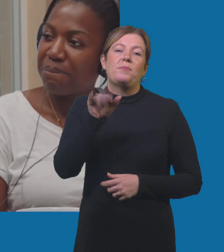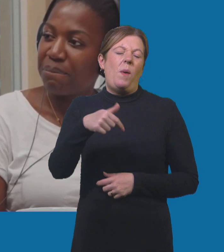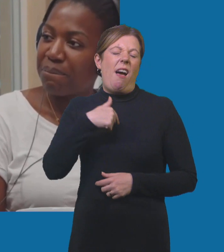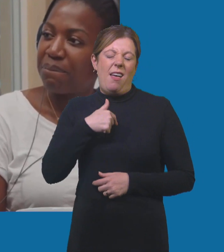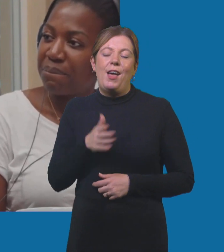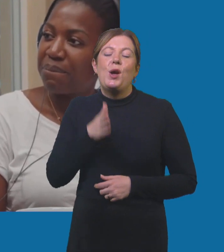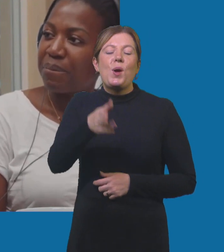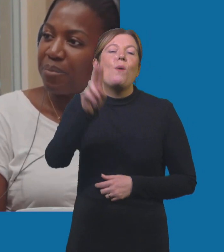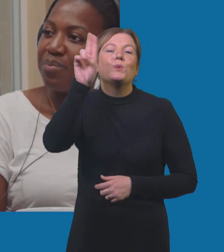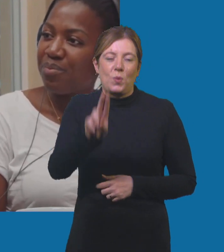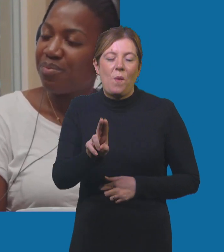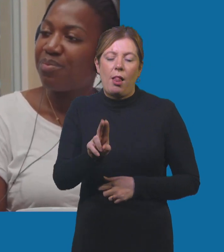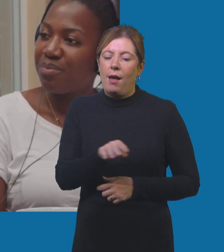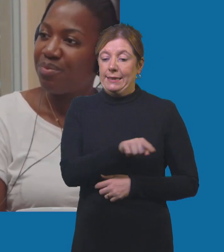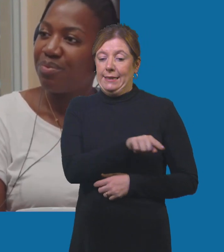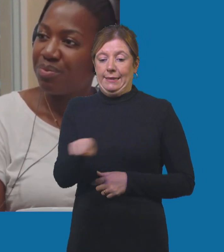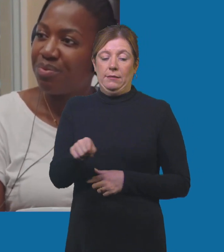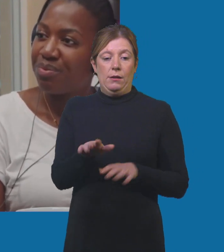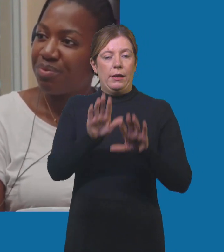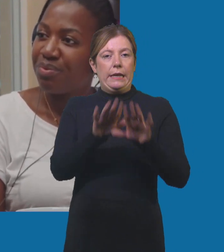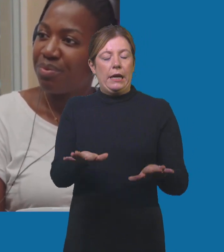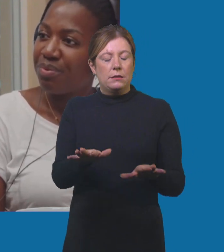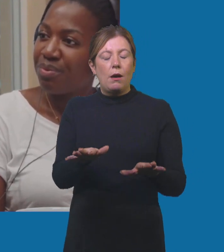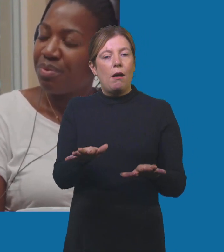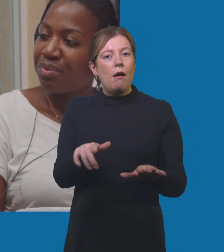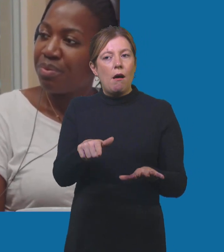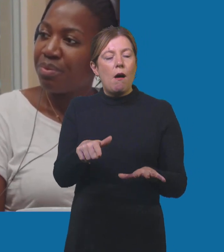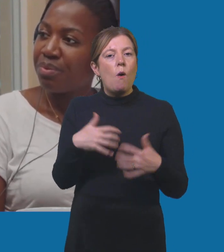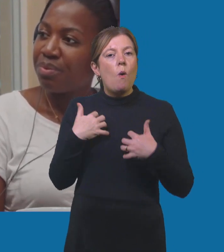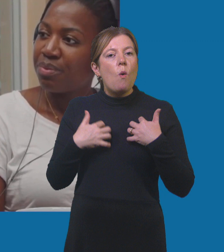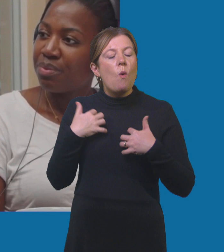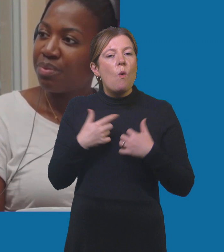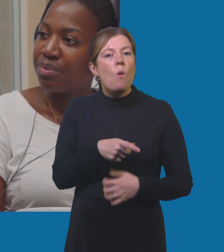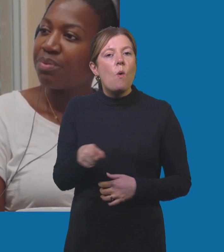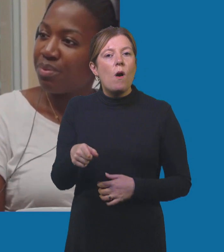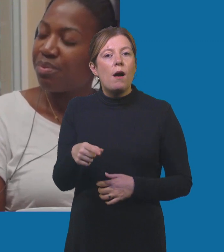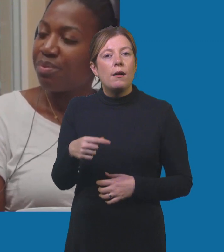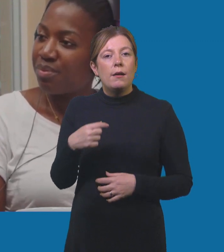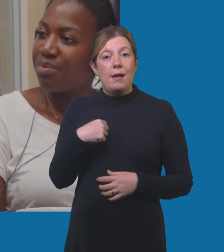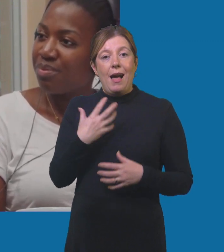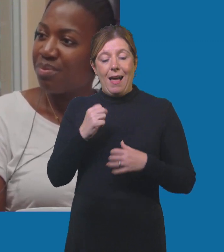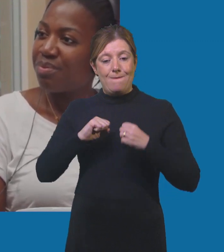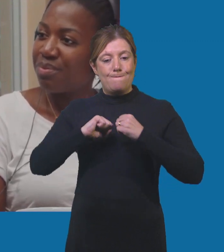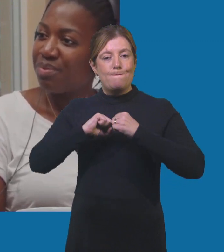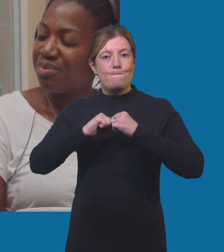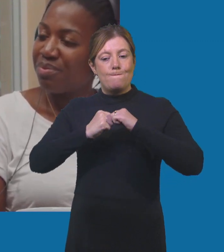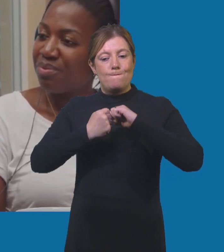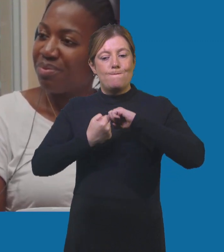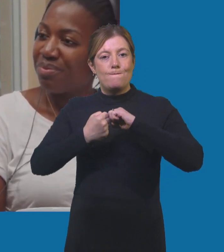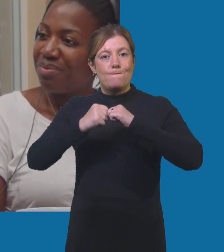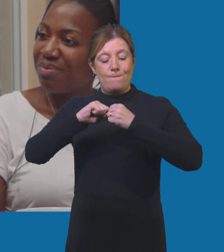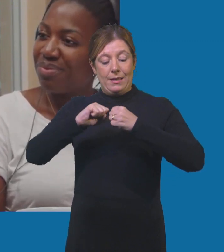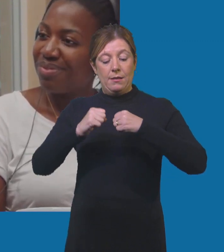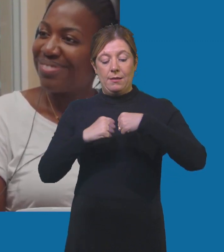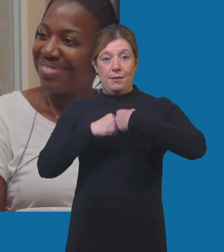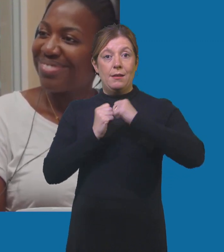schools, and kids are fascinated. And I have a thing in my prosthetic legs called a rotator in the knee, and it means